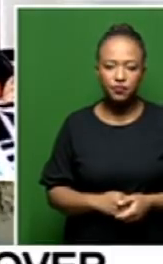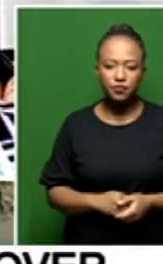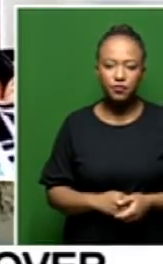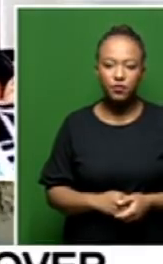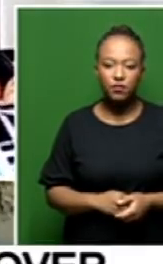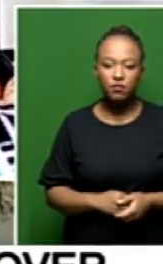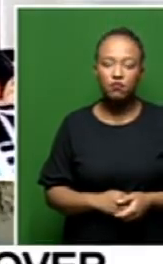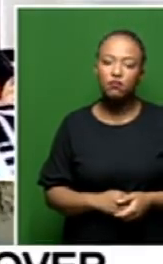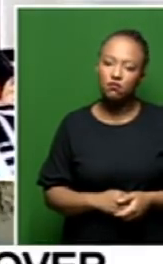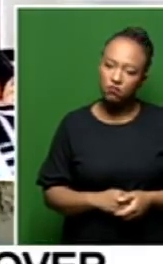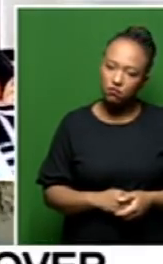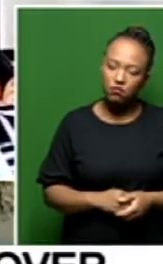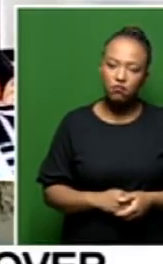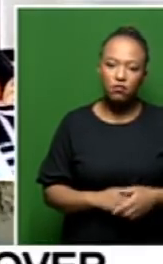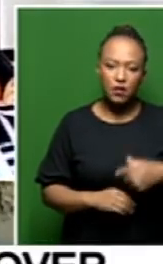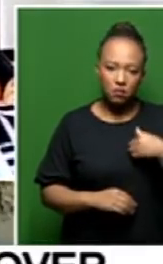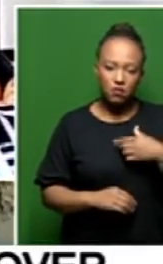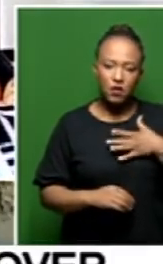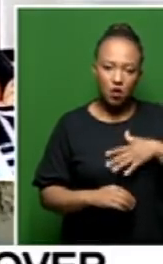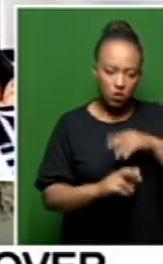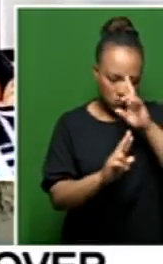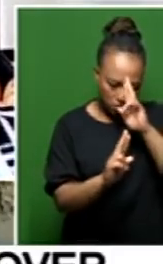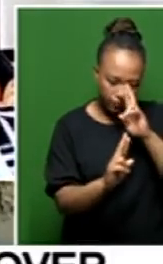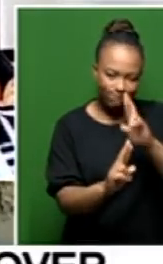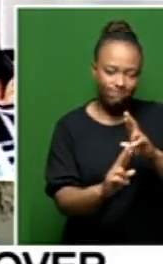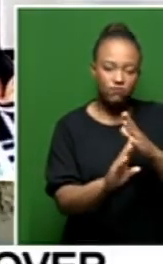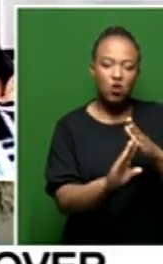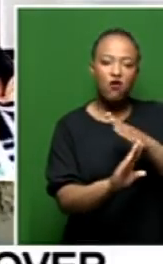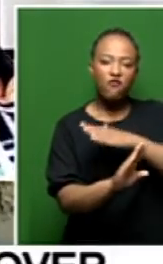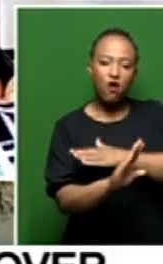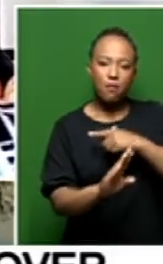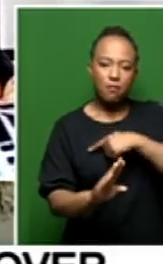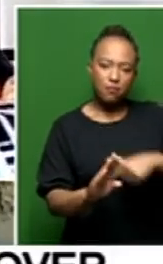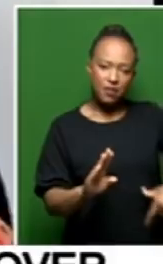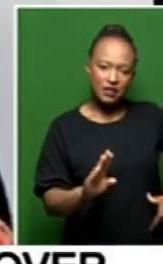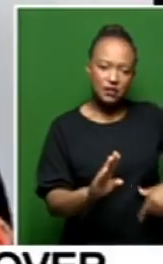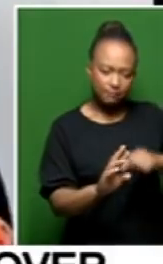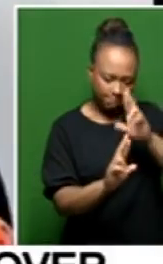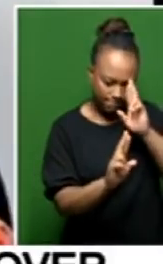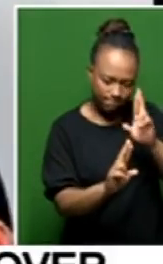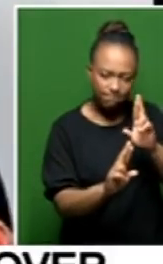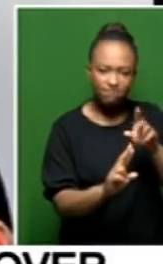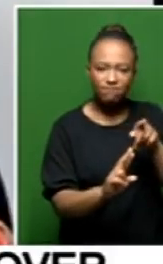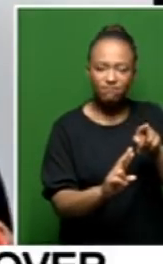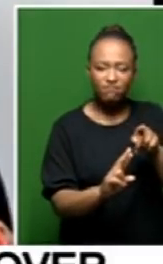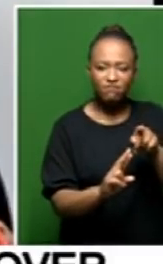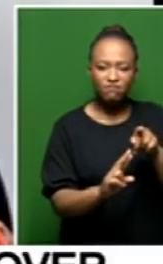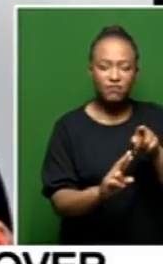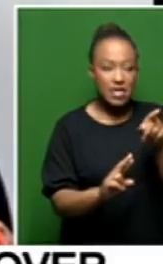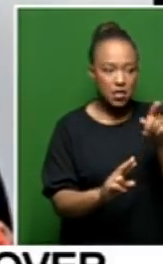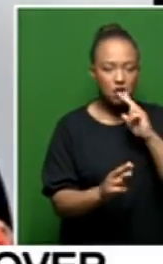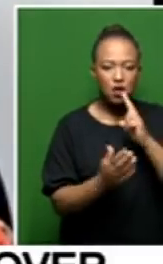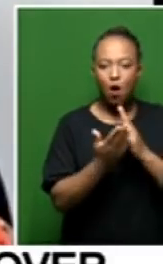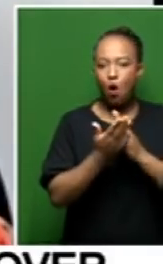Sakina, with due respect to former President Jacob Zuma, he's being